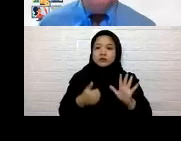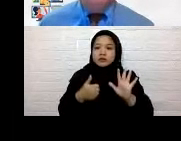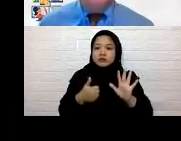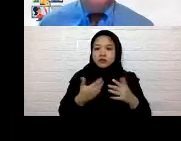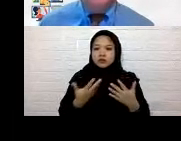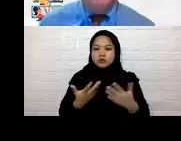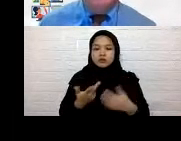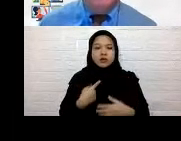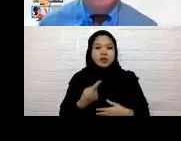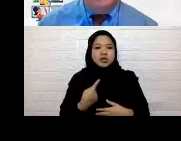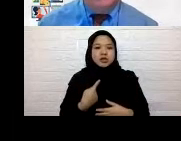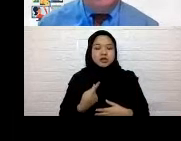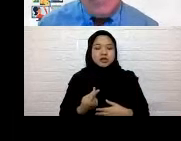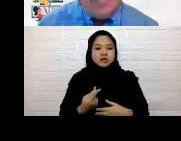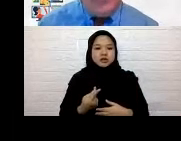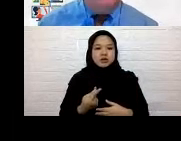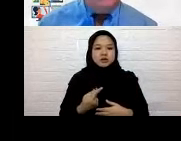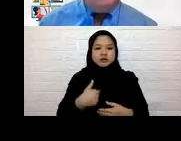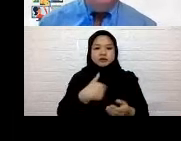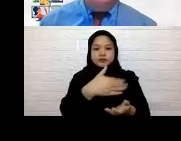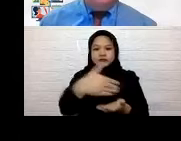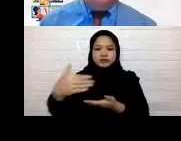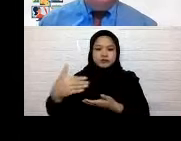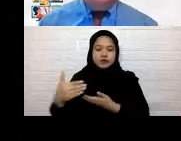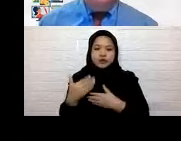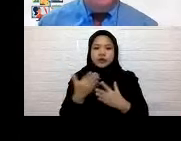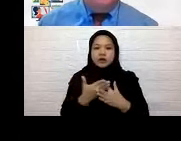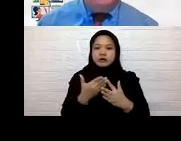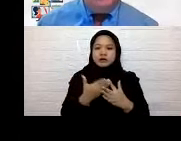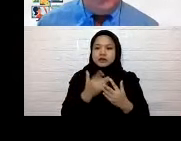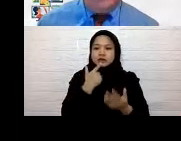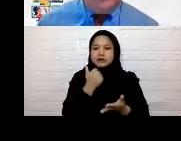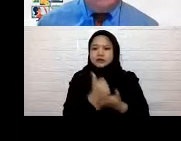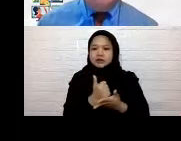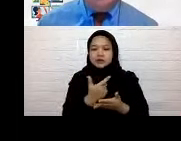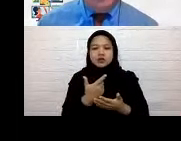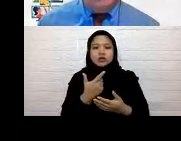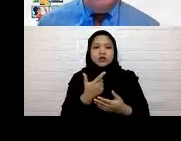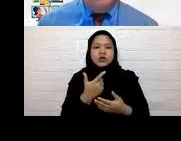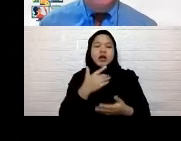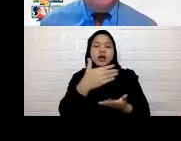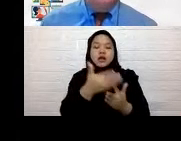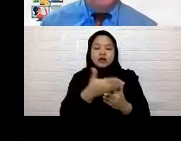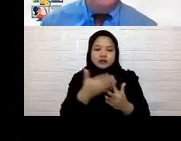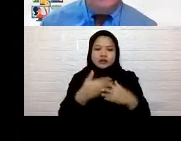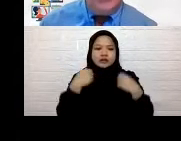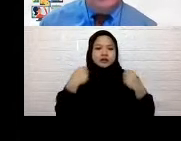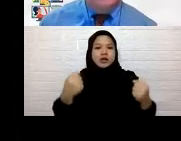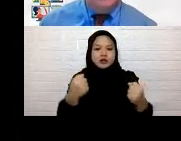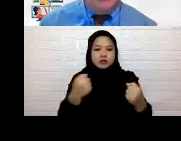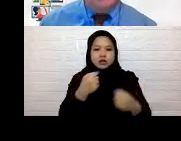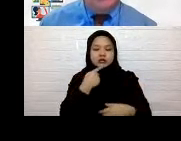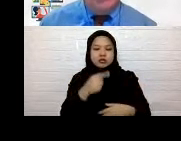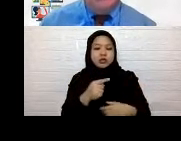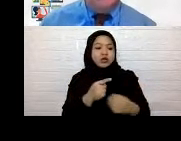relevant information? Now we have the opportunity to conduct online searches for